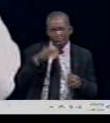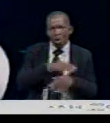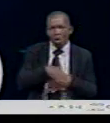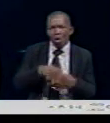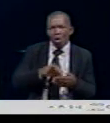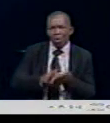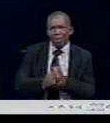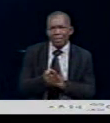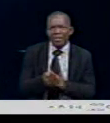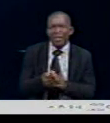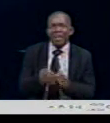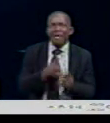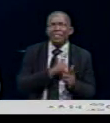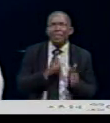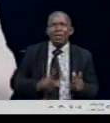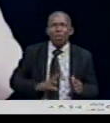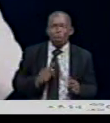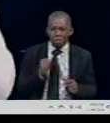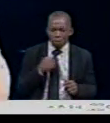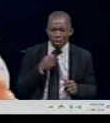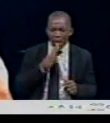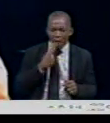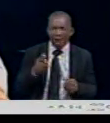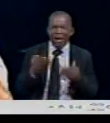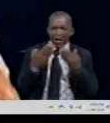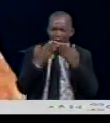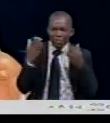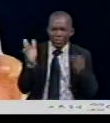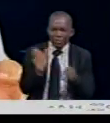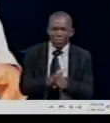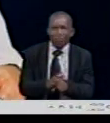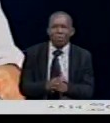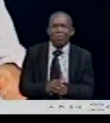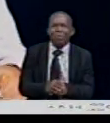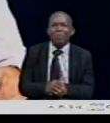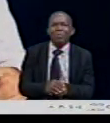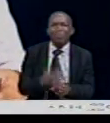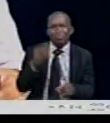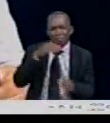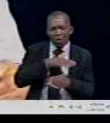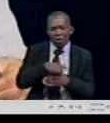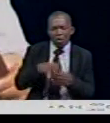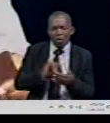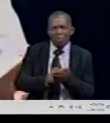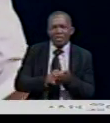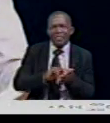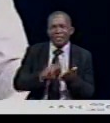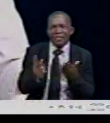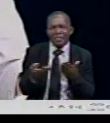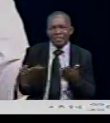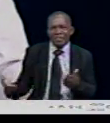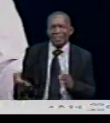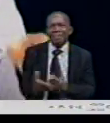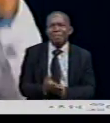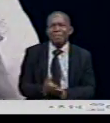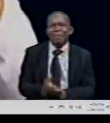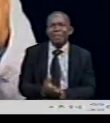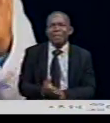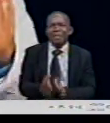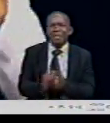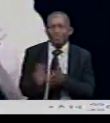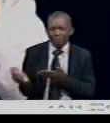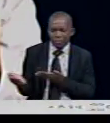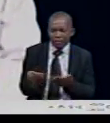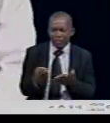Lord we are grateful for this instrument you have raised up to fulfill your will at this time and to bring about the